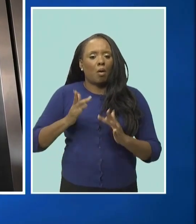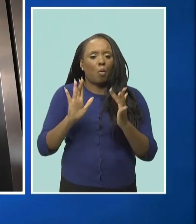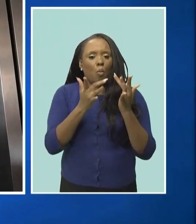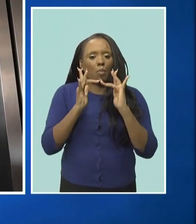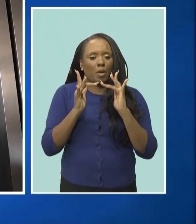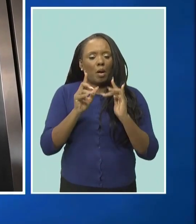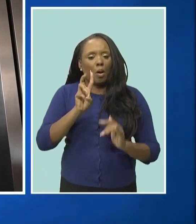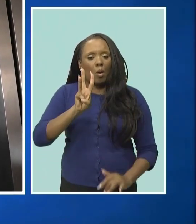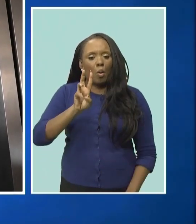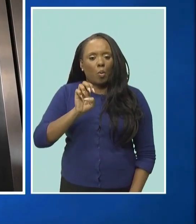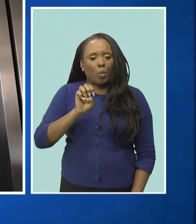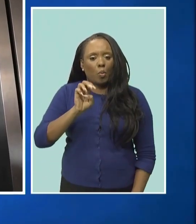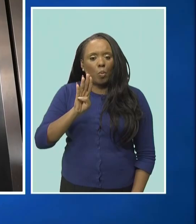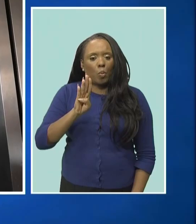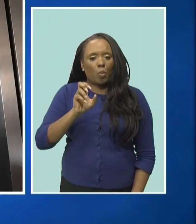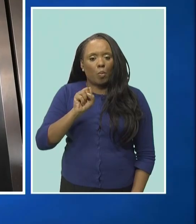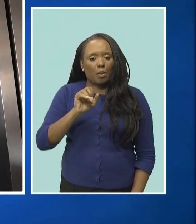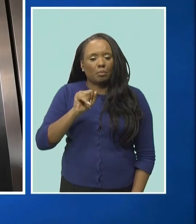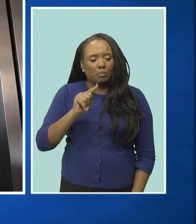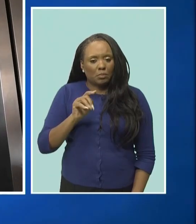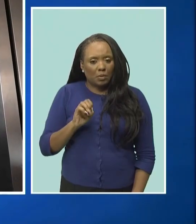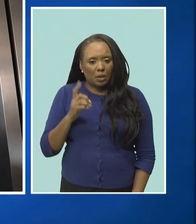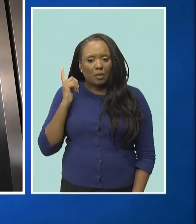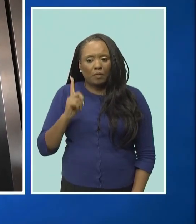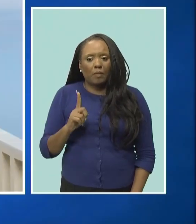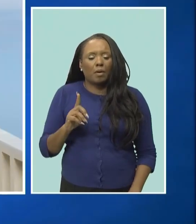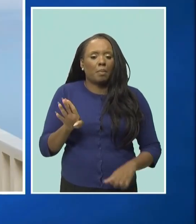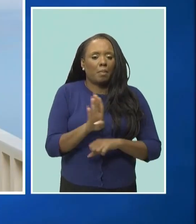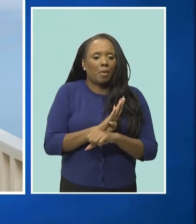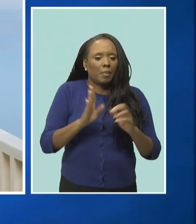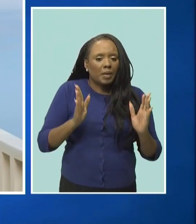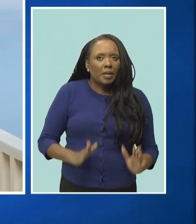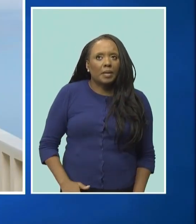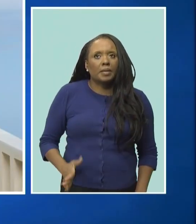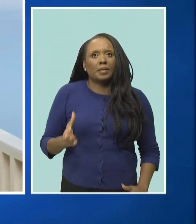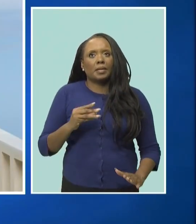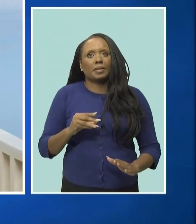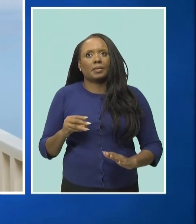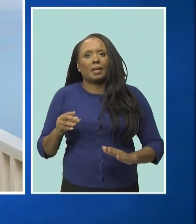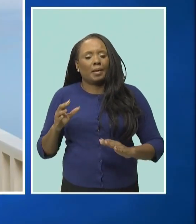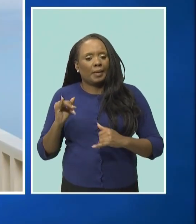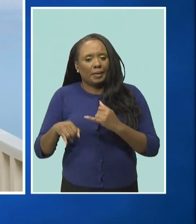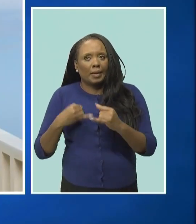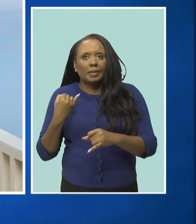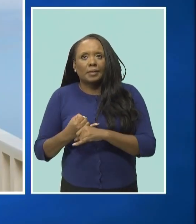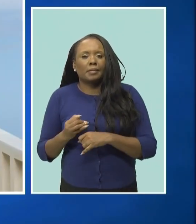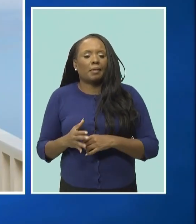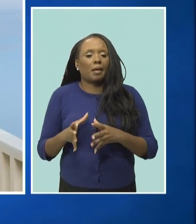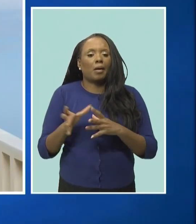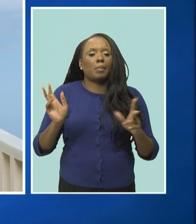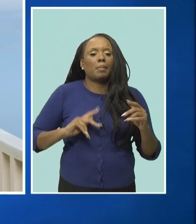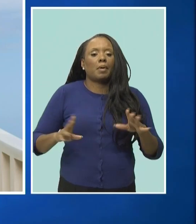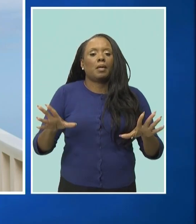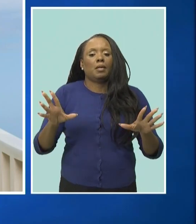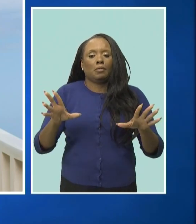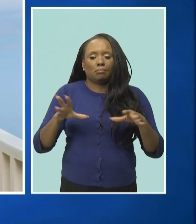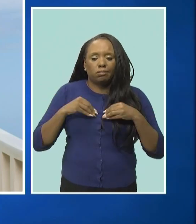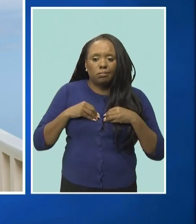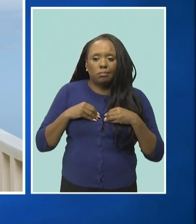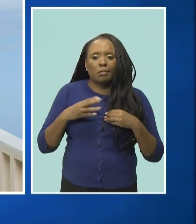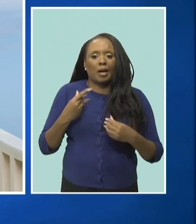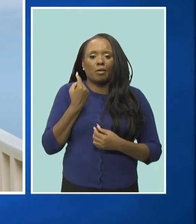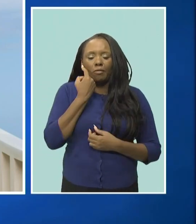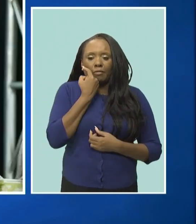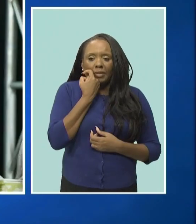we can cater to the local, regional, and international audience as well. Already, the brand is being embraced and was the official uniform at the